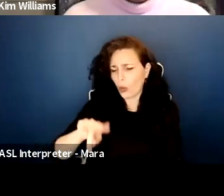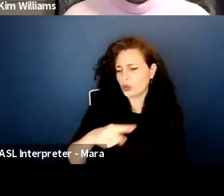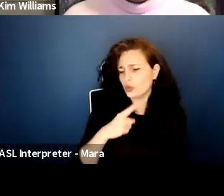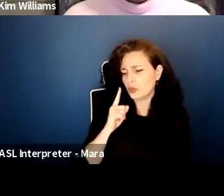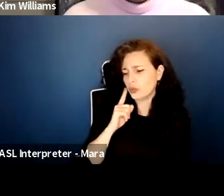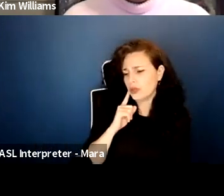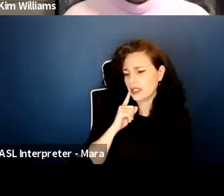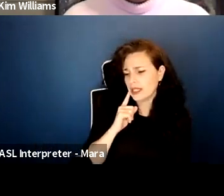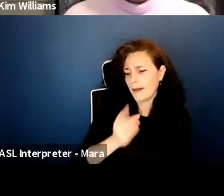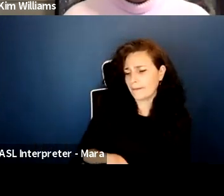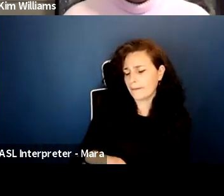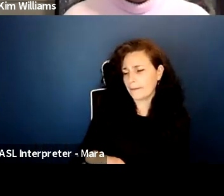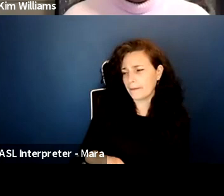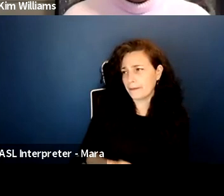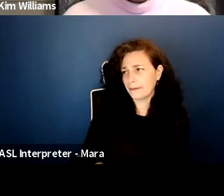ever,